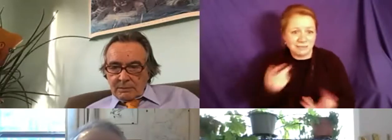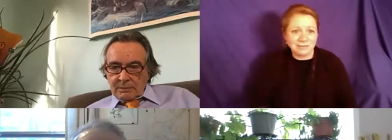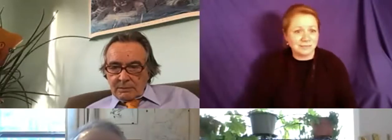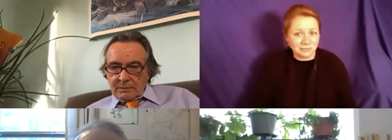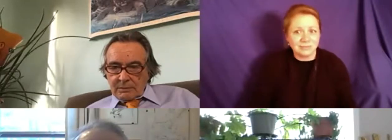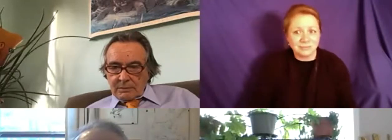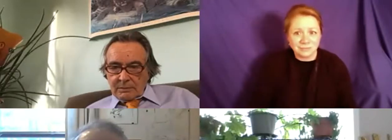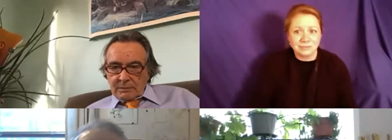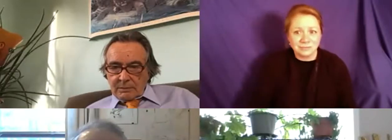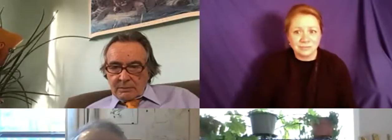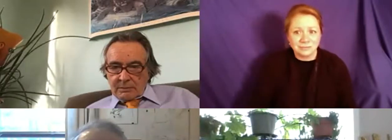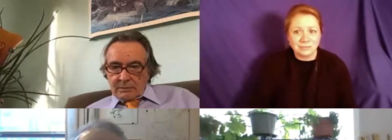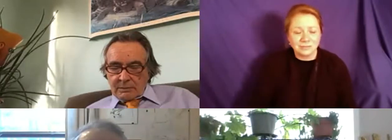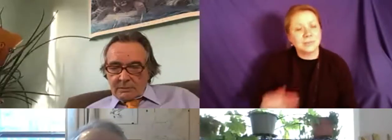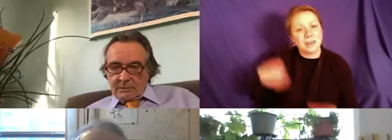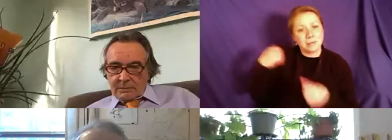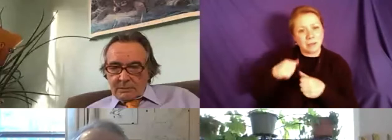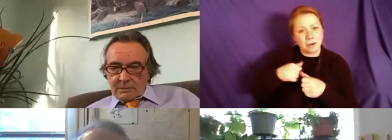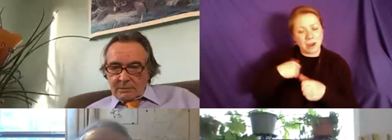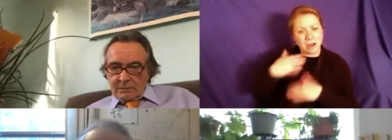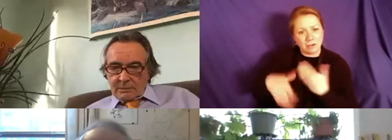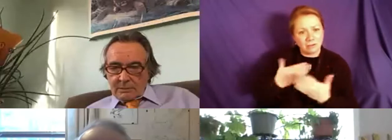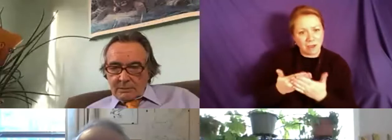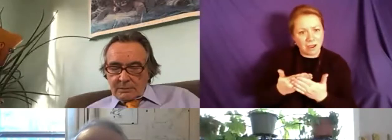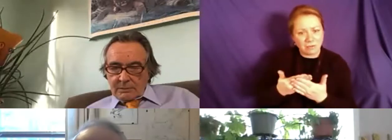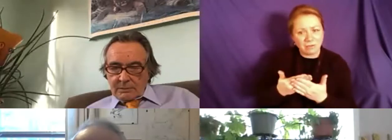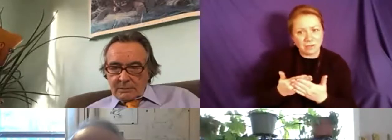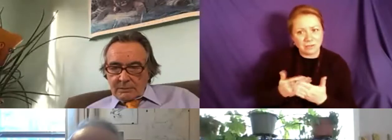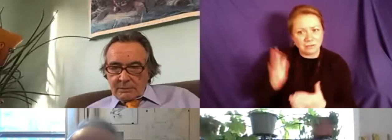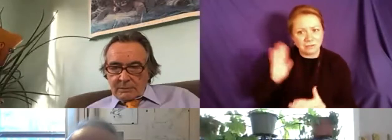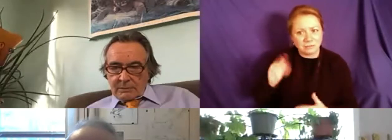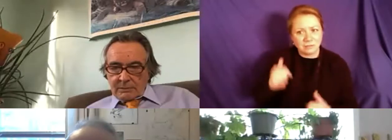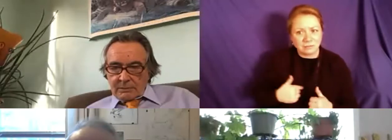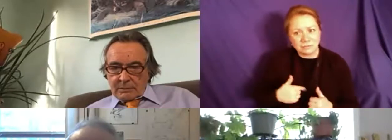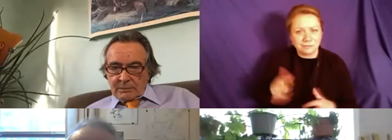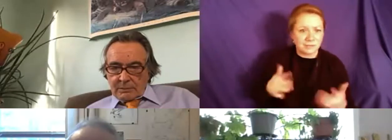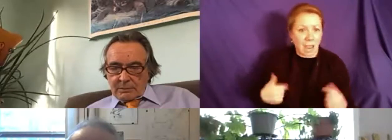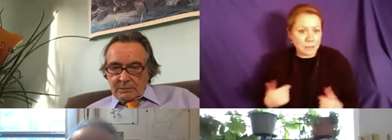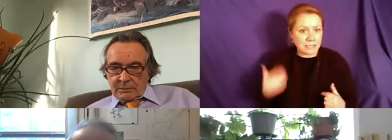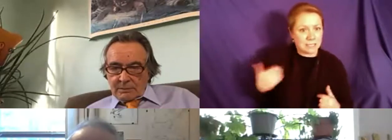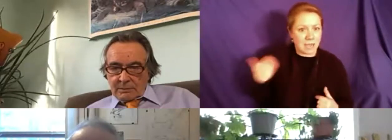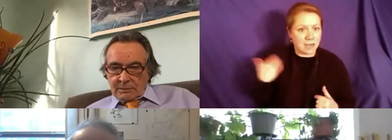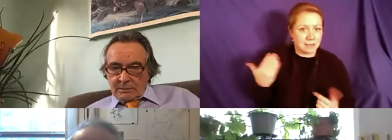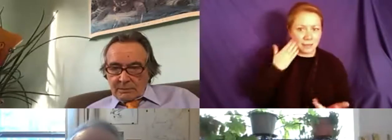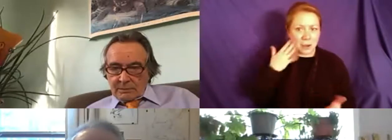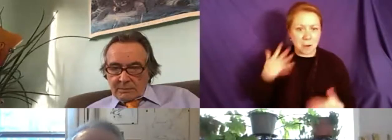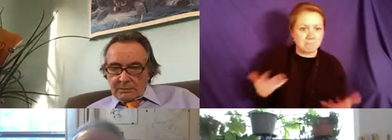You know, I remember when I got here, you know, I was, you know, the young, you know,